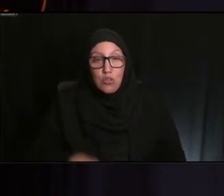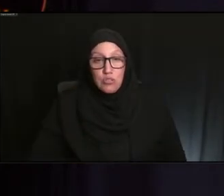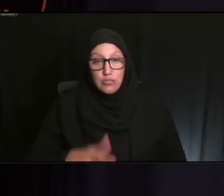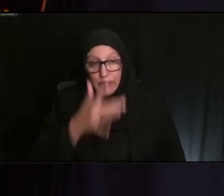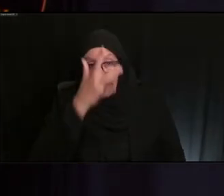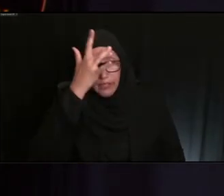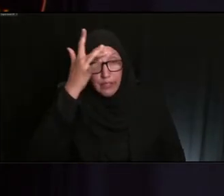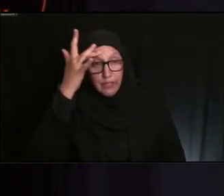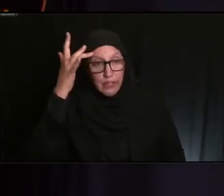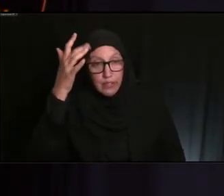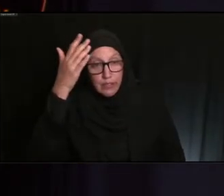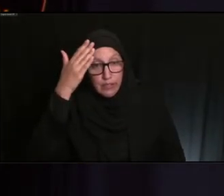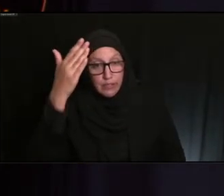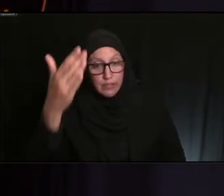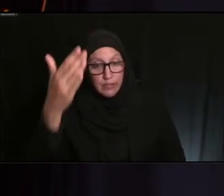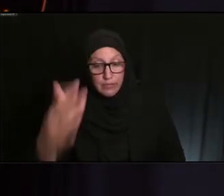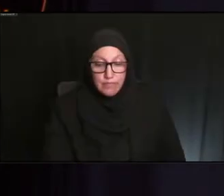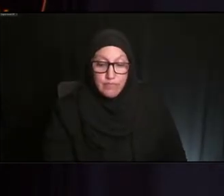Is it an important subject?